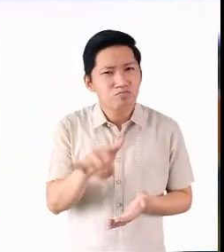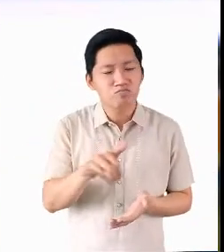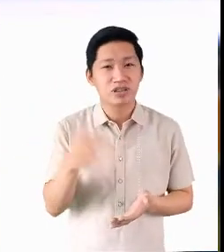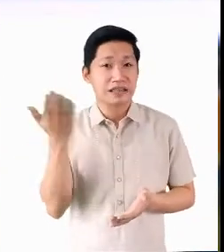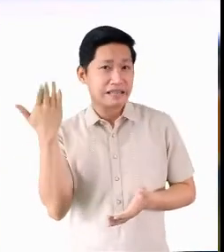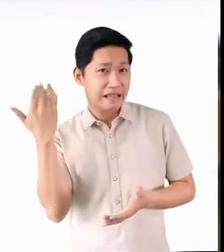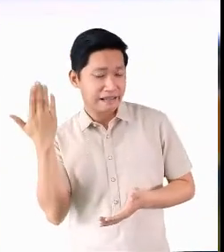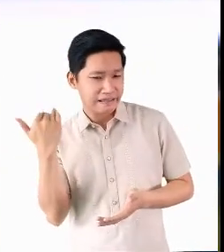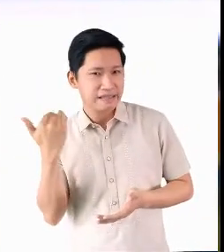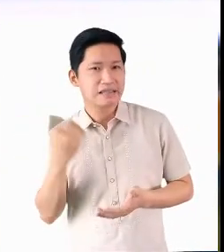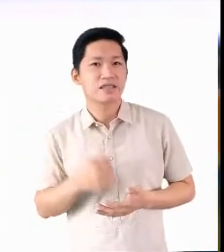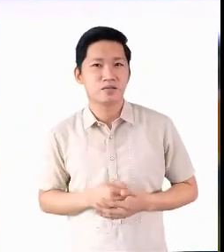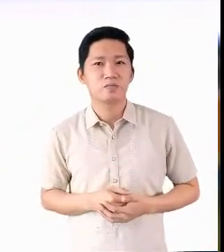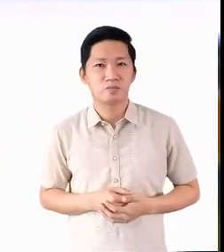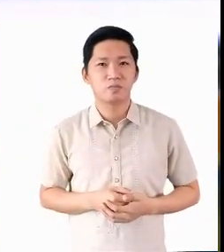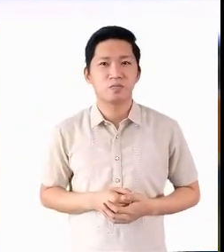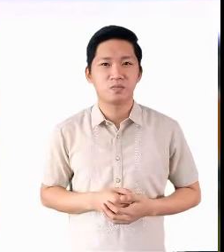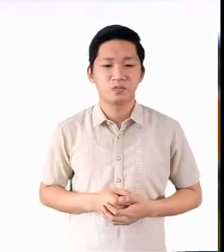earlier, right?